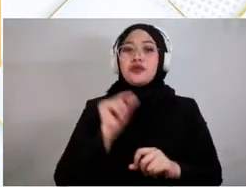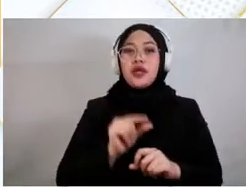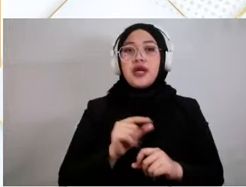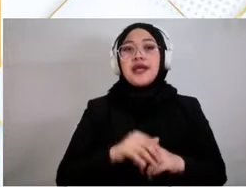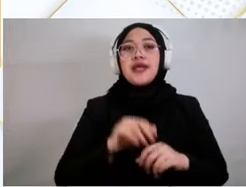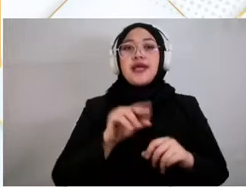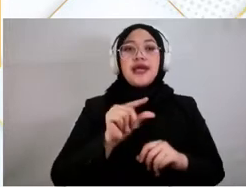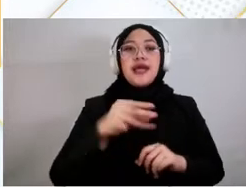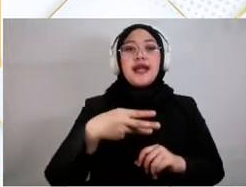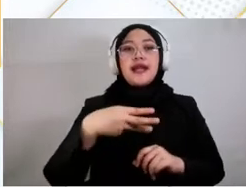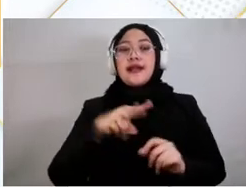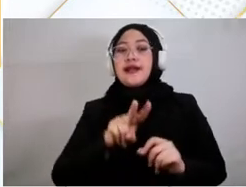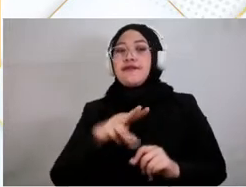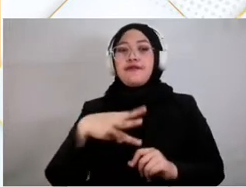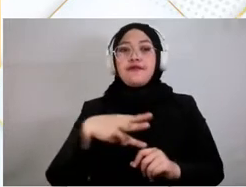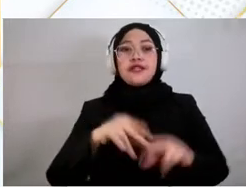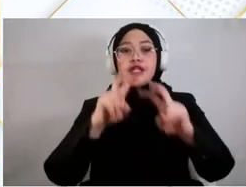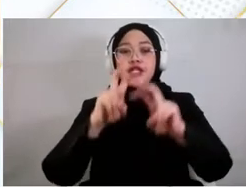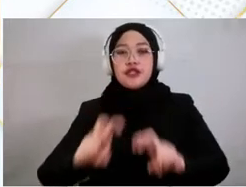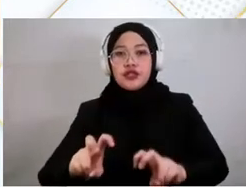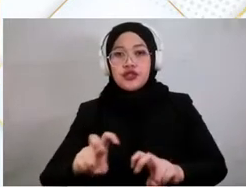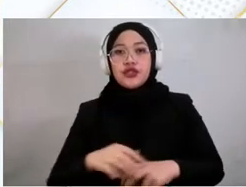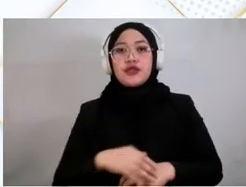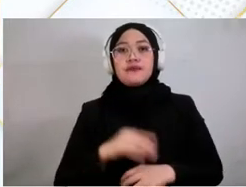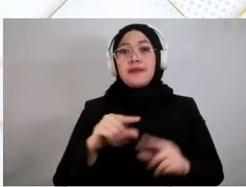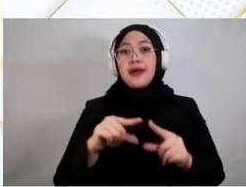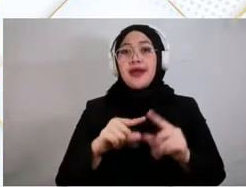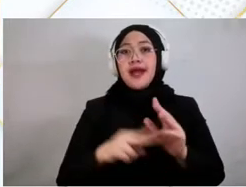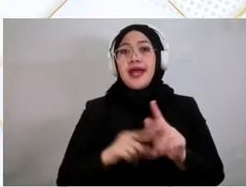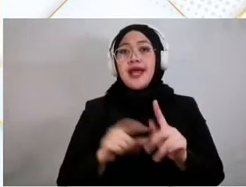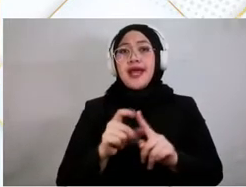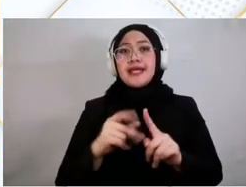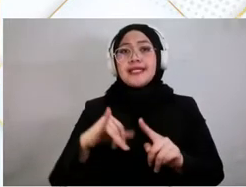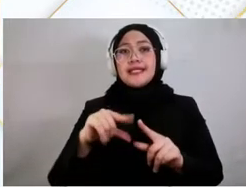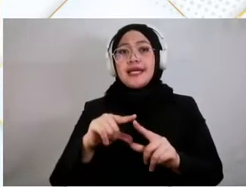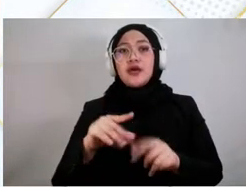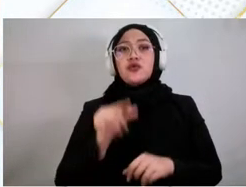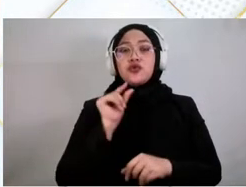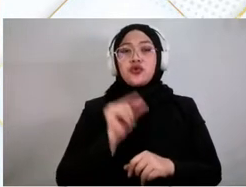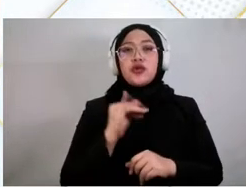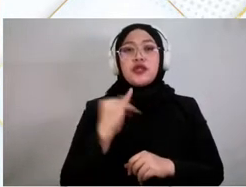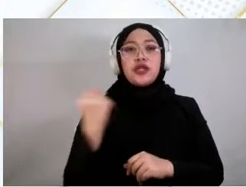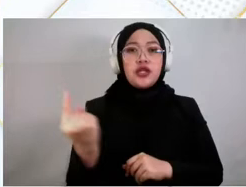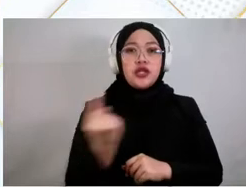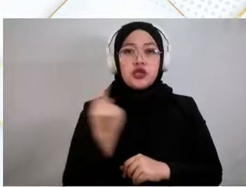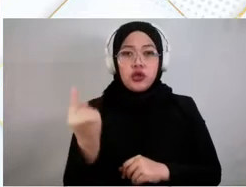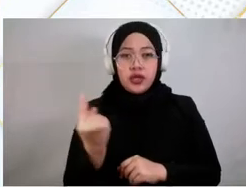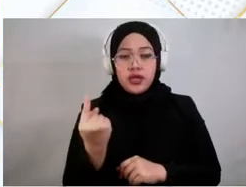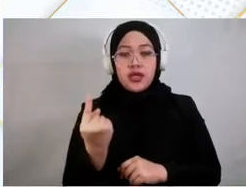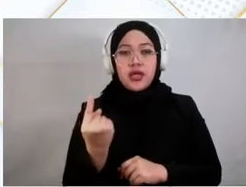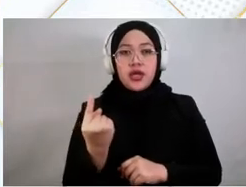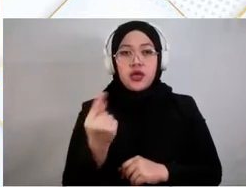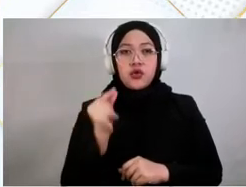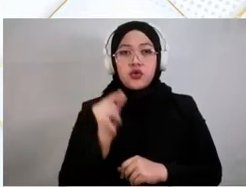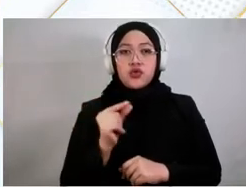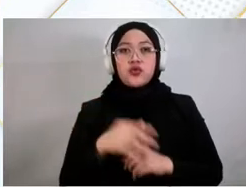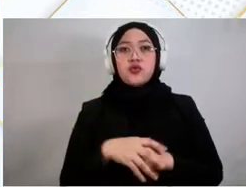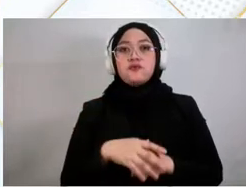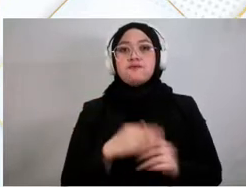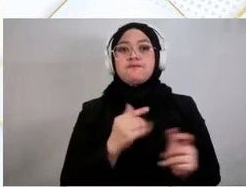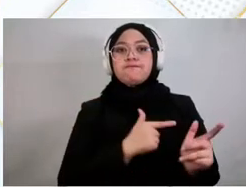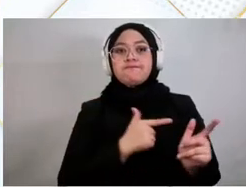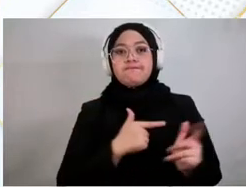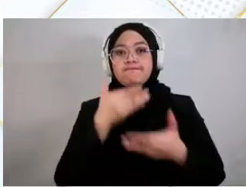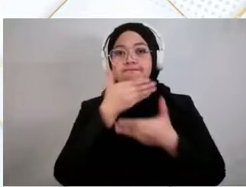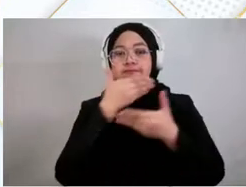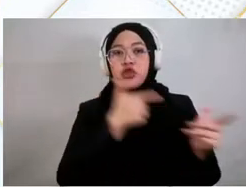Research, and also Andika Krishna Yudanto, deputy for International Cooperation, National Counterterrorism Agency